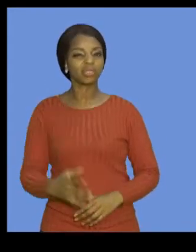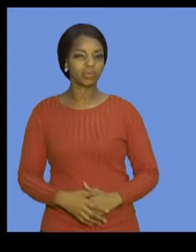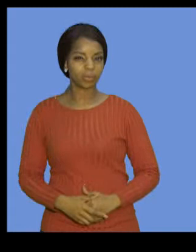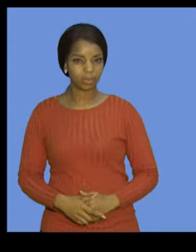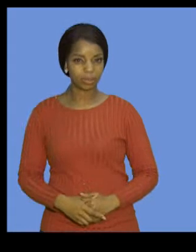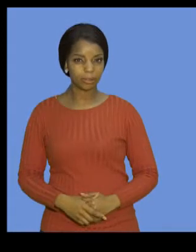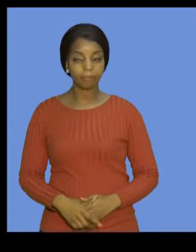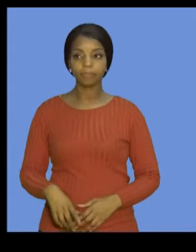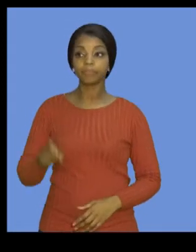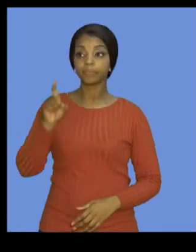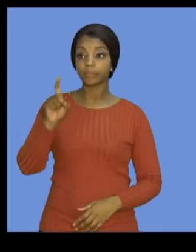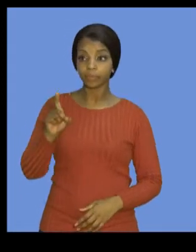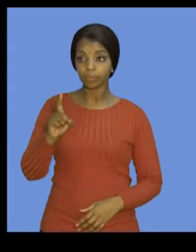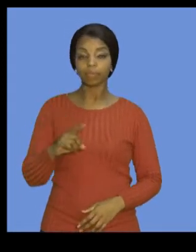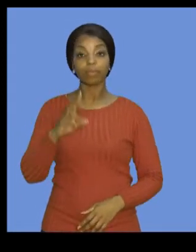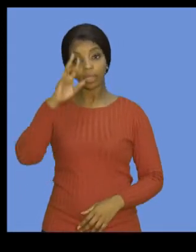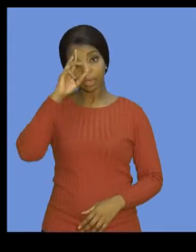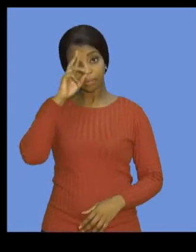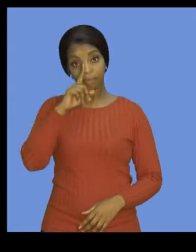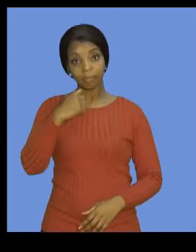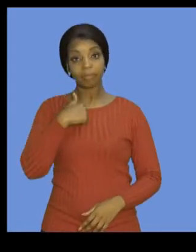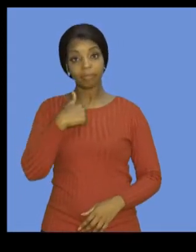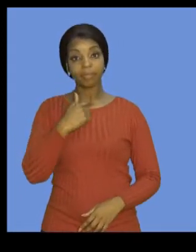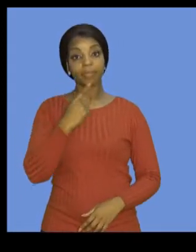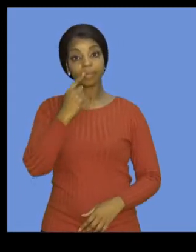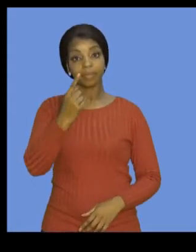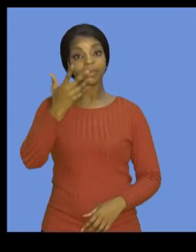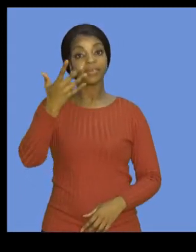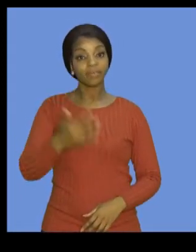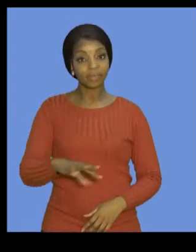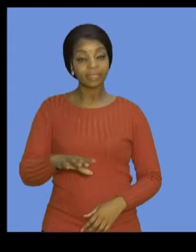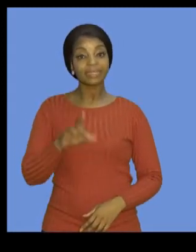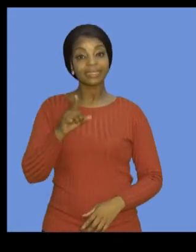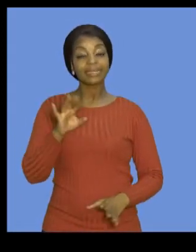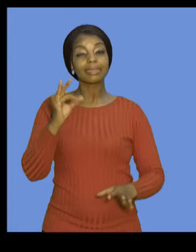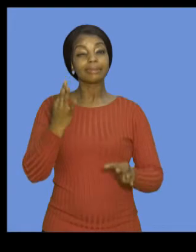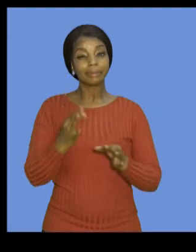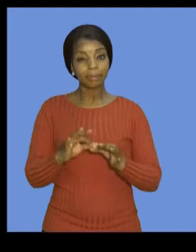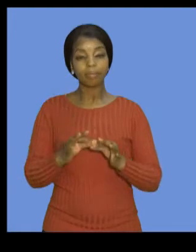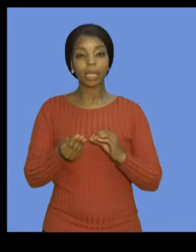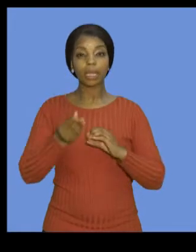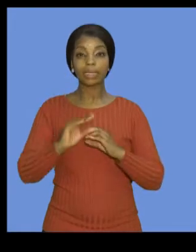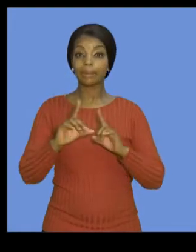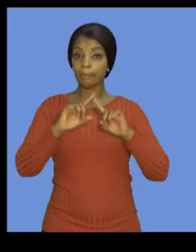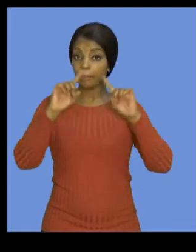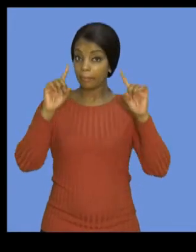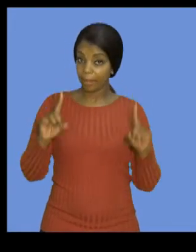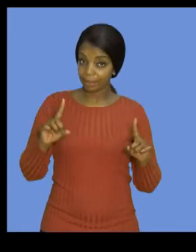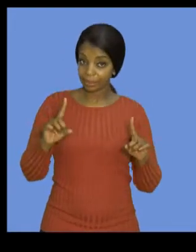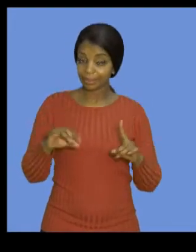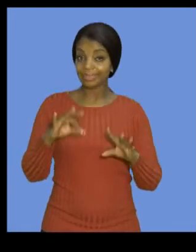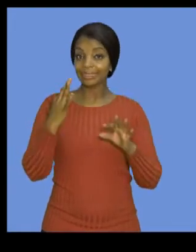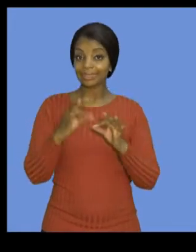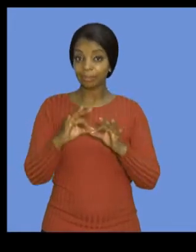The equation for this will be, remember I said it's a simple interest, but simple interest,